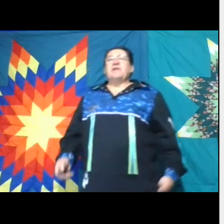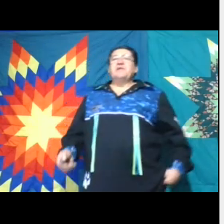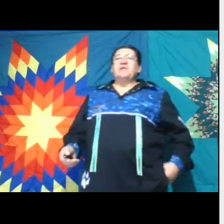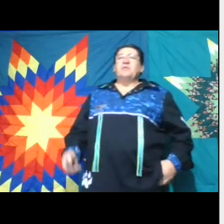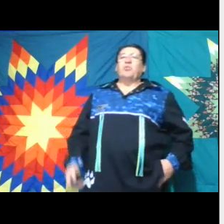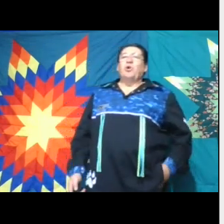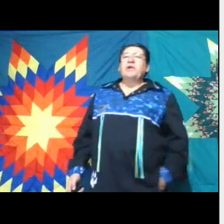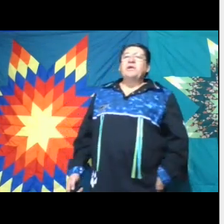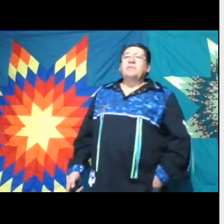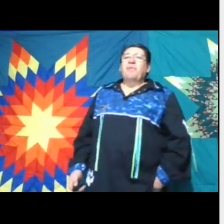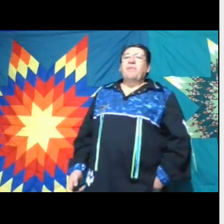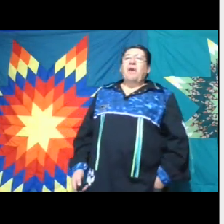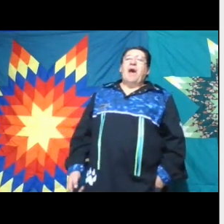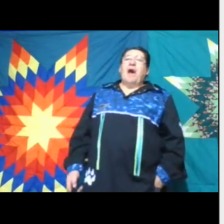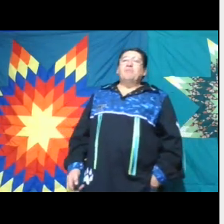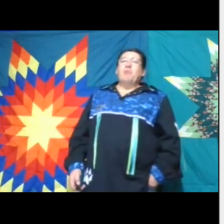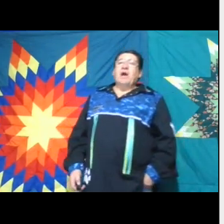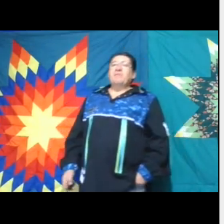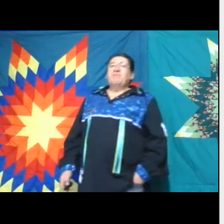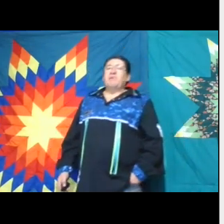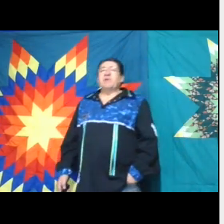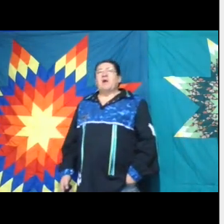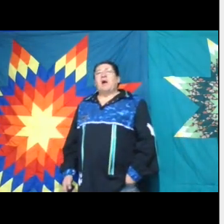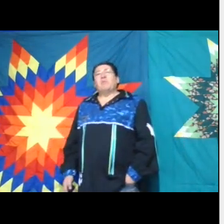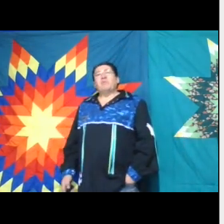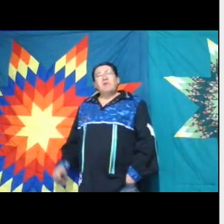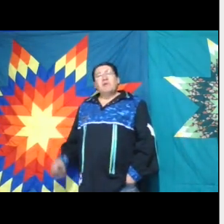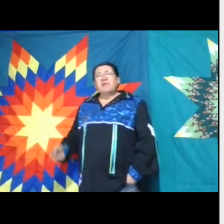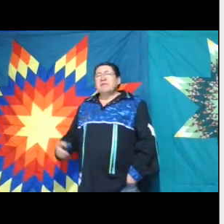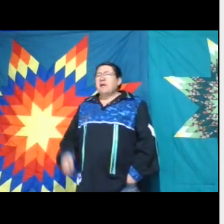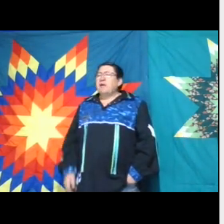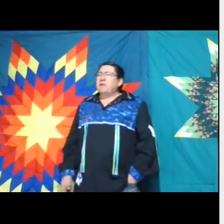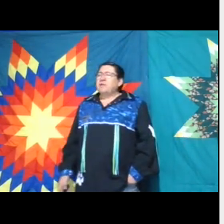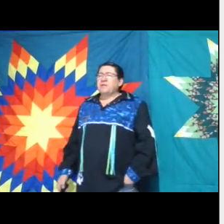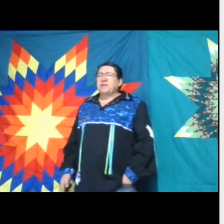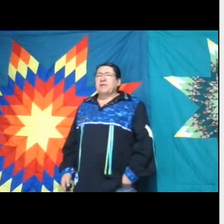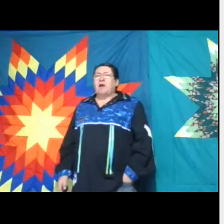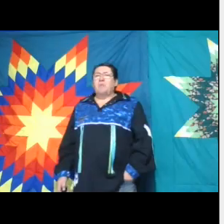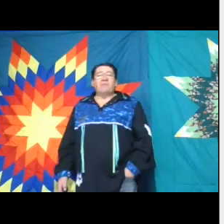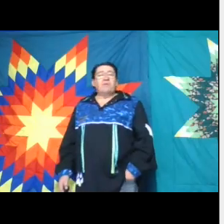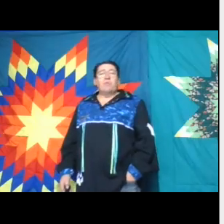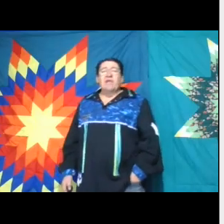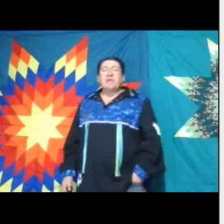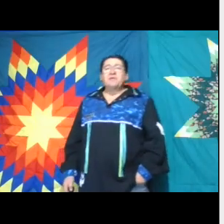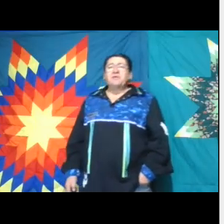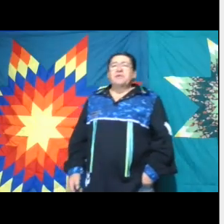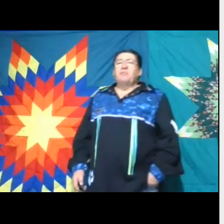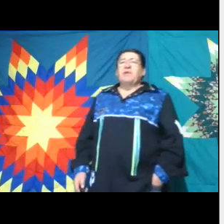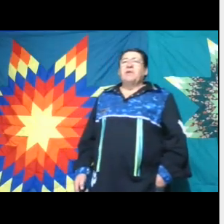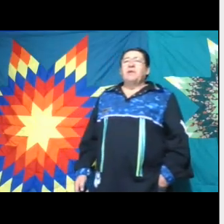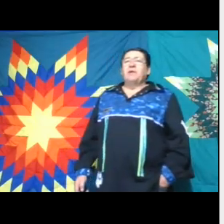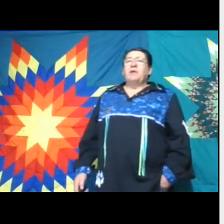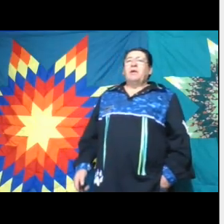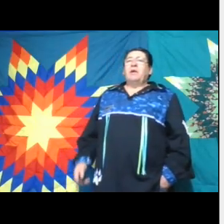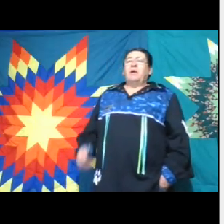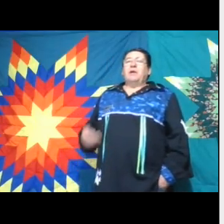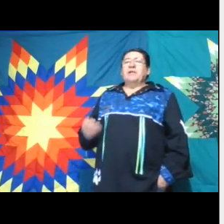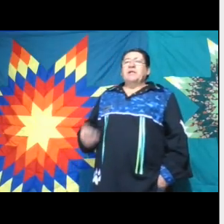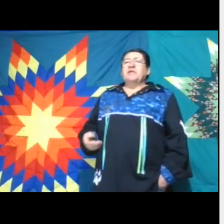for Indigenous employees, have buy-in from the top. It really starts at the top. If your manager's committed